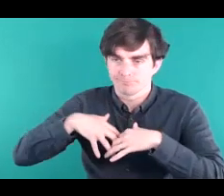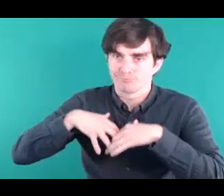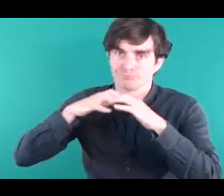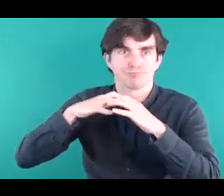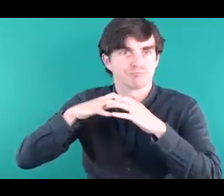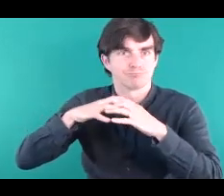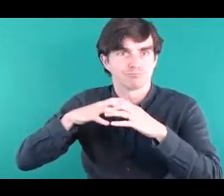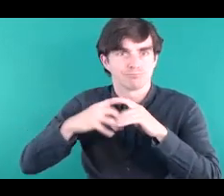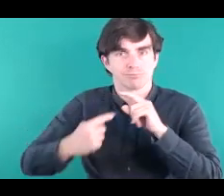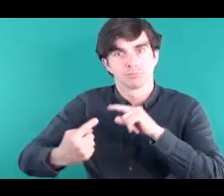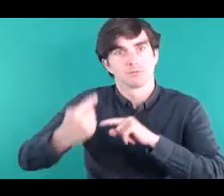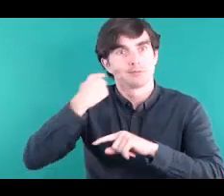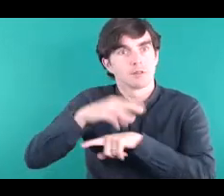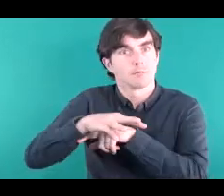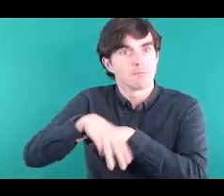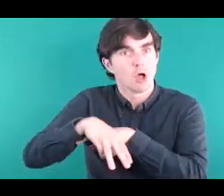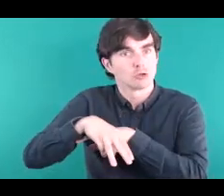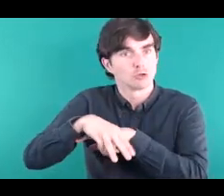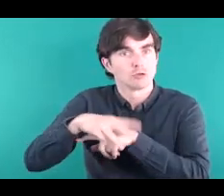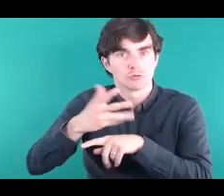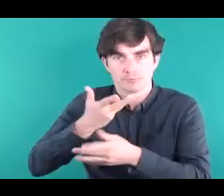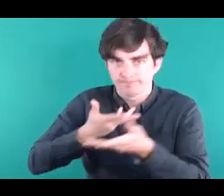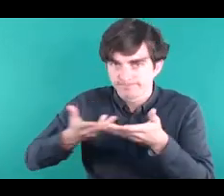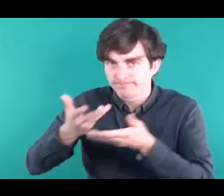informal discussion, online discussion,